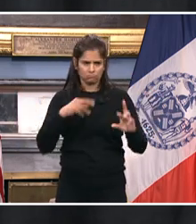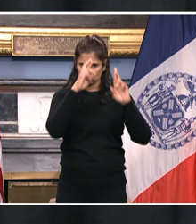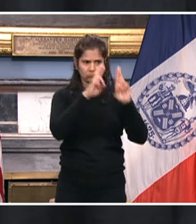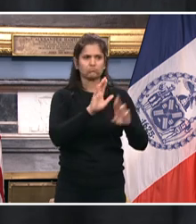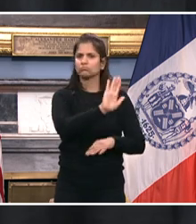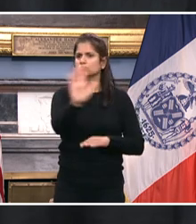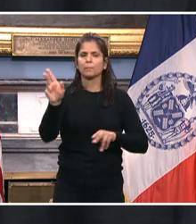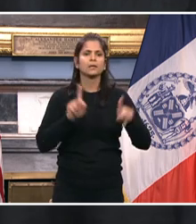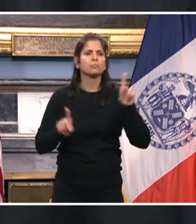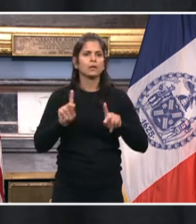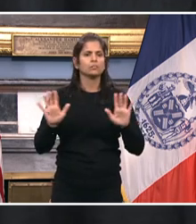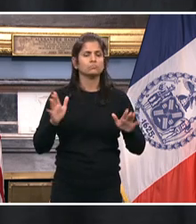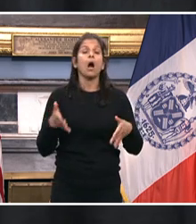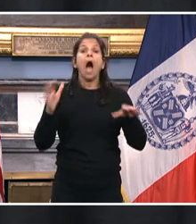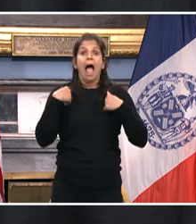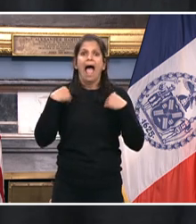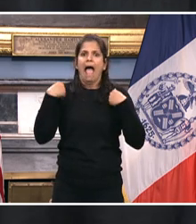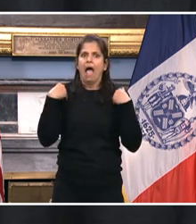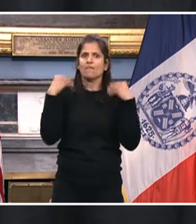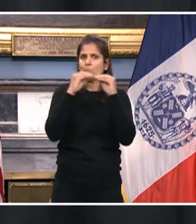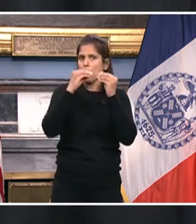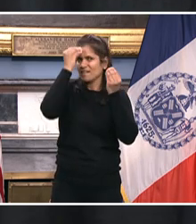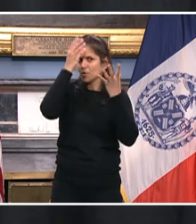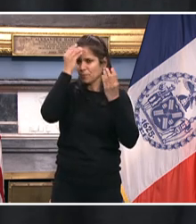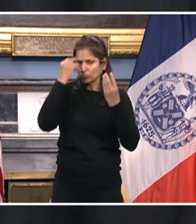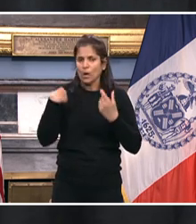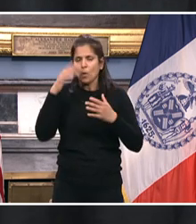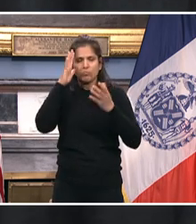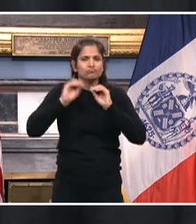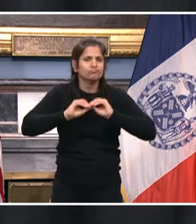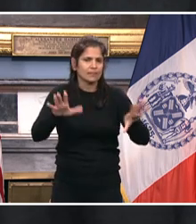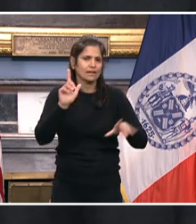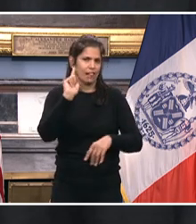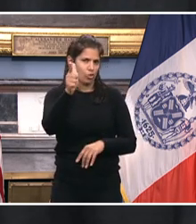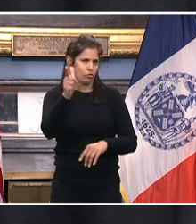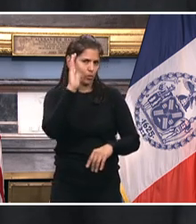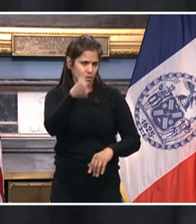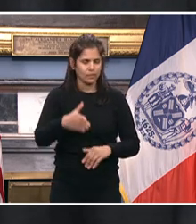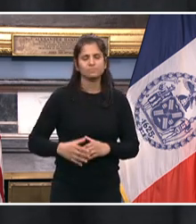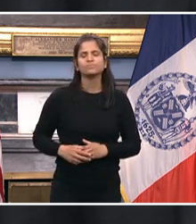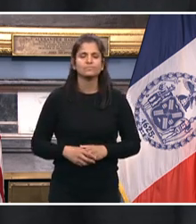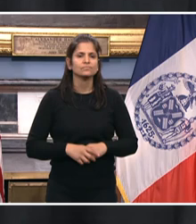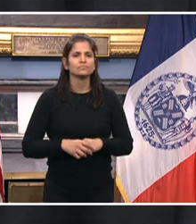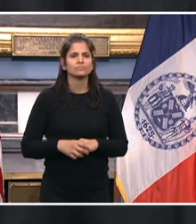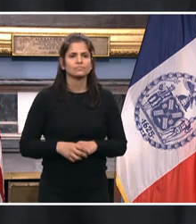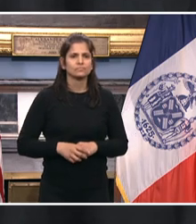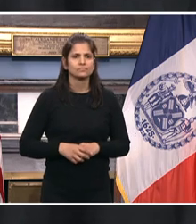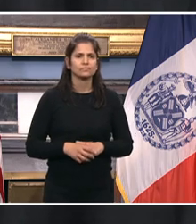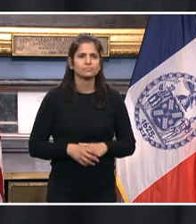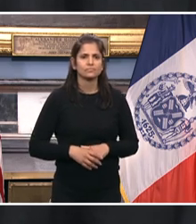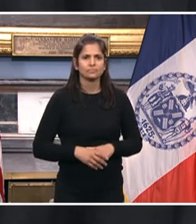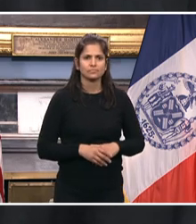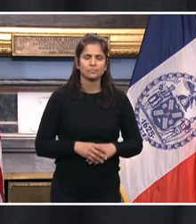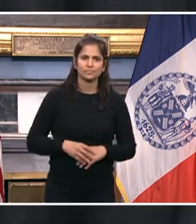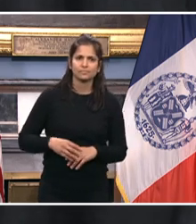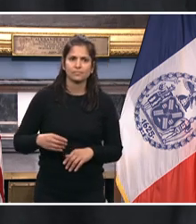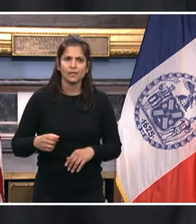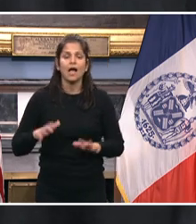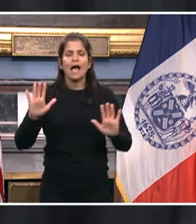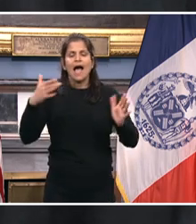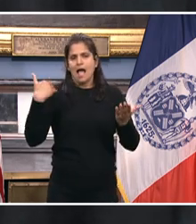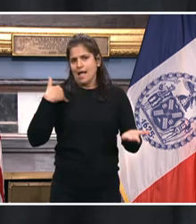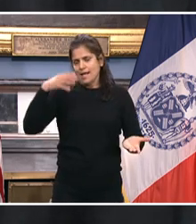to be announced, but I would say it will be heavily grassroots. So it's people serving their own community, not needing to commute,